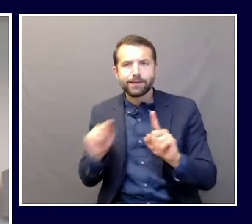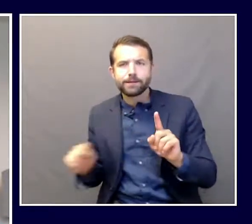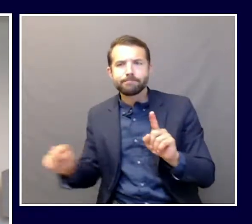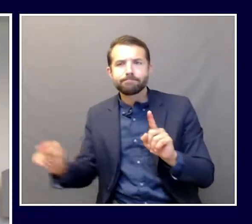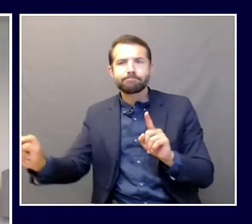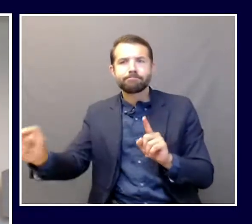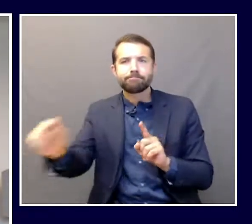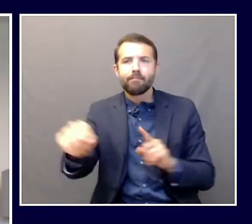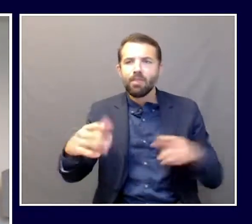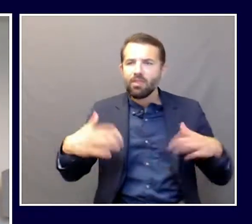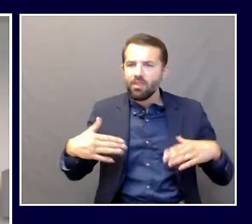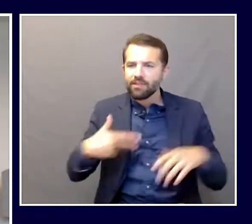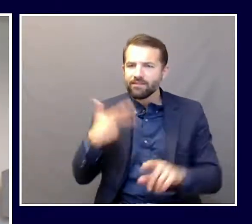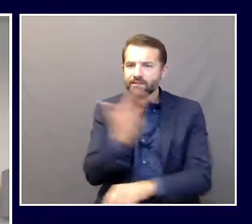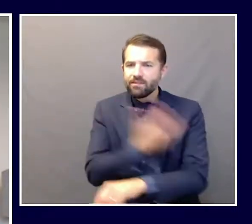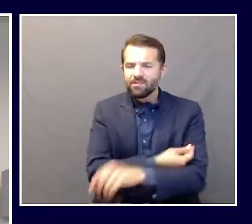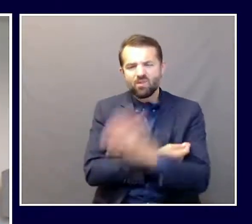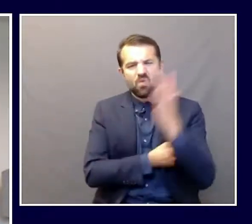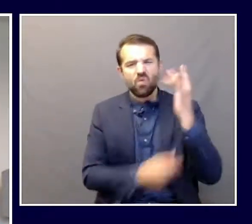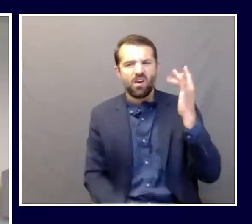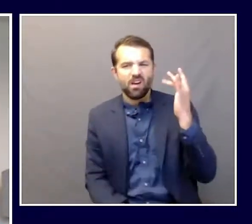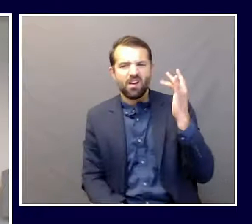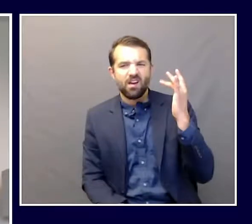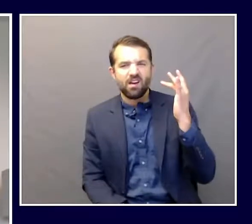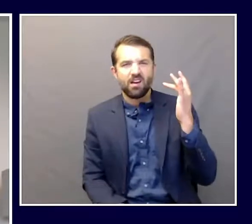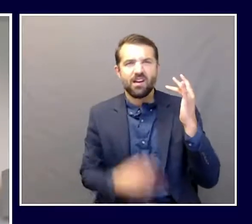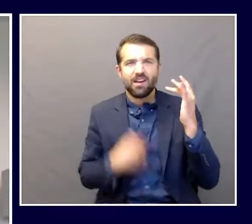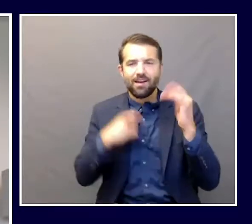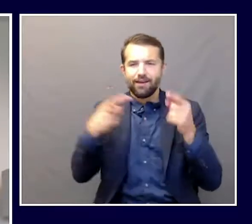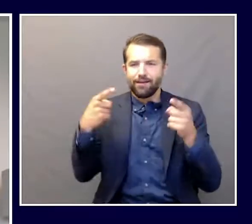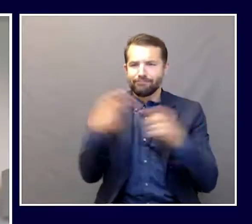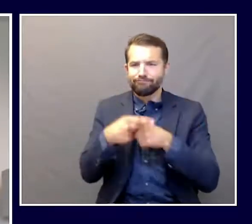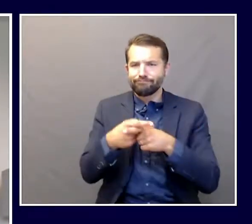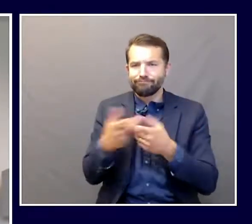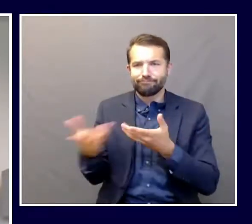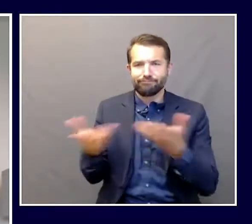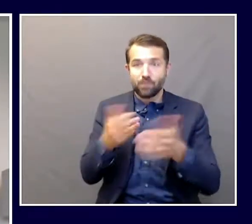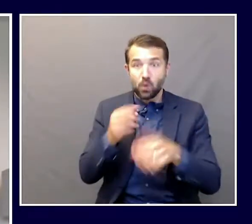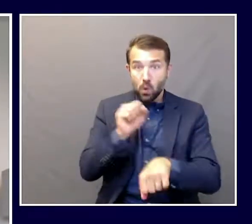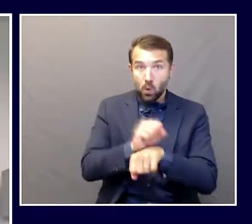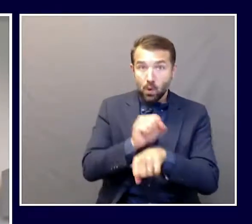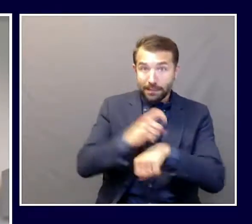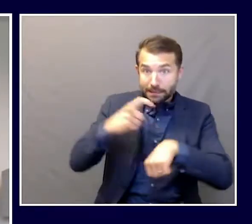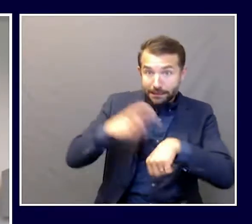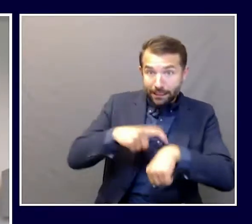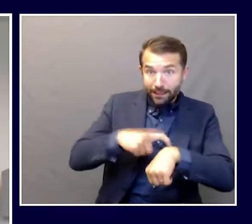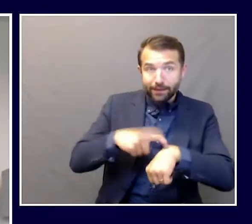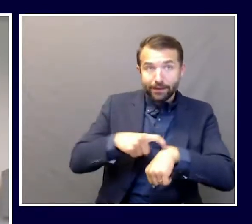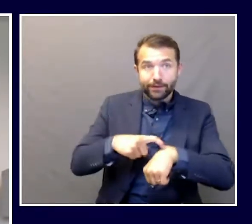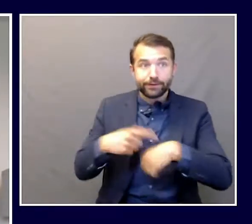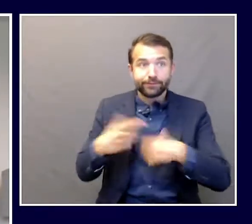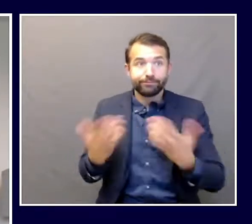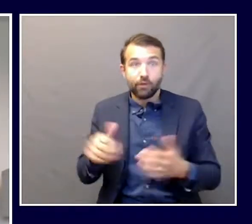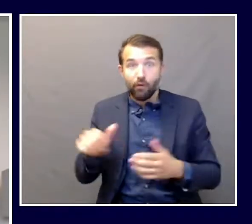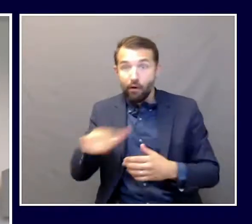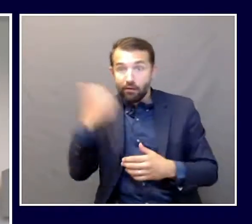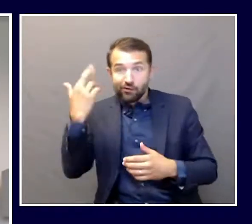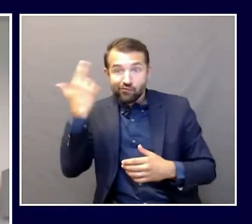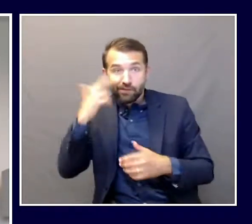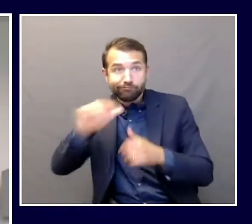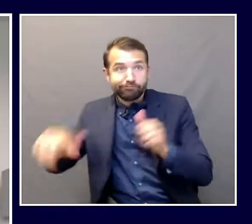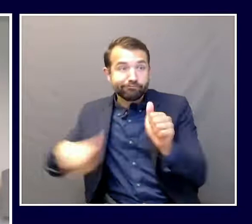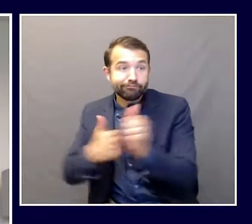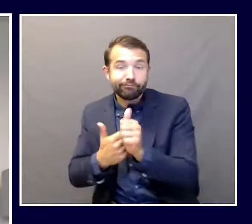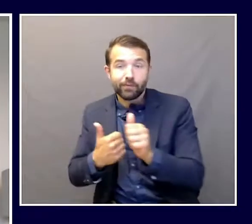so things of that nature. So one way we go about this is by looking at the map. But I don't want to stop with